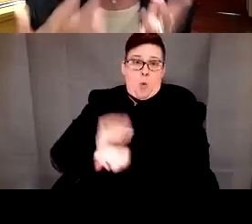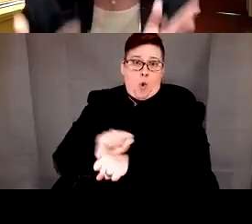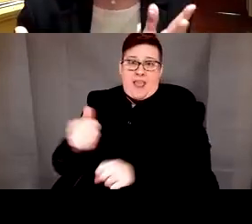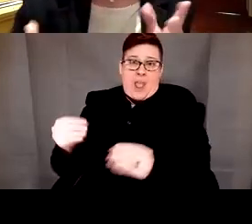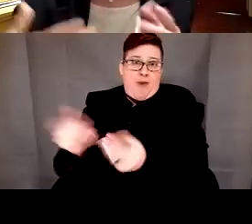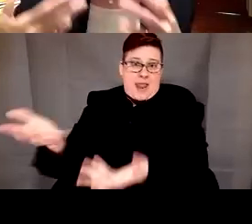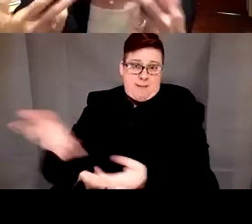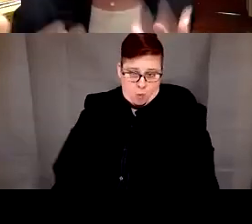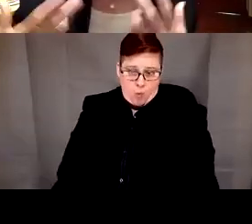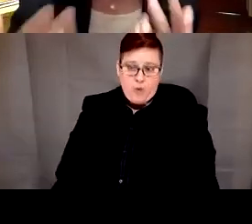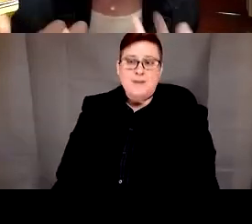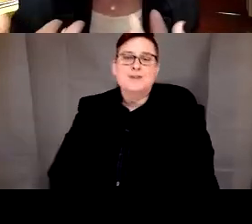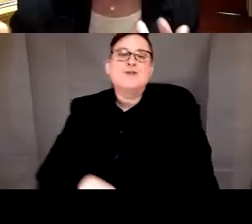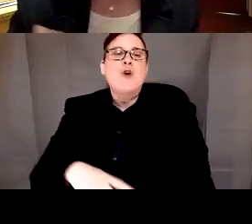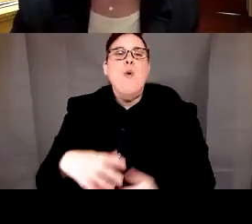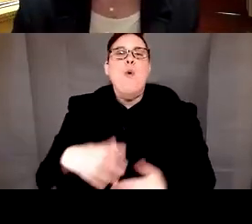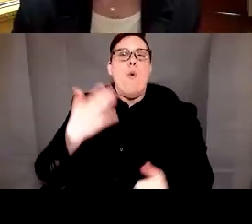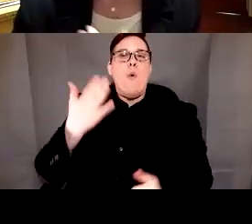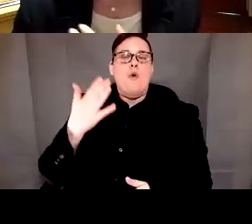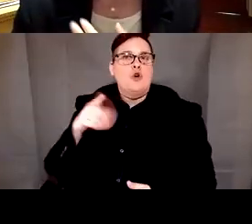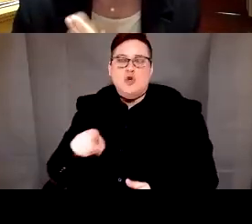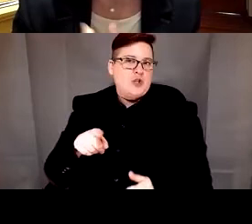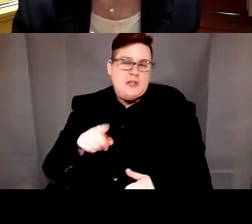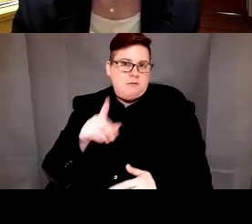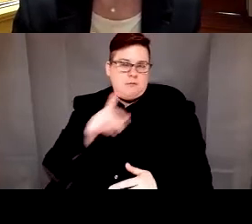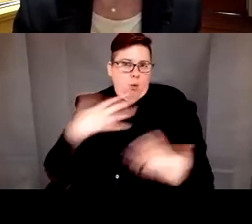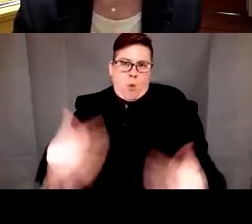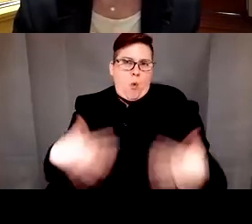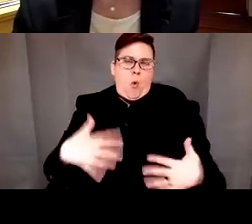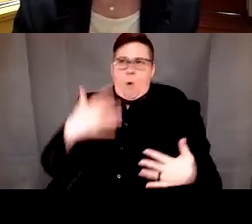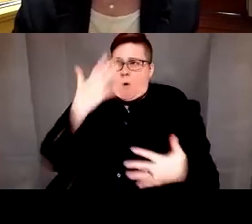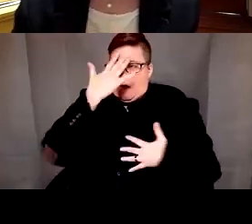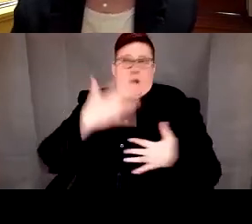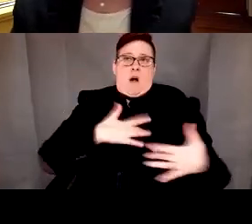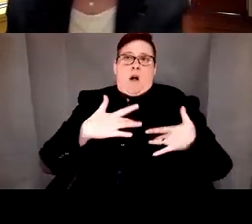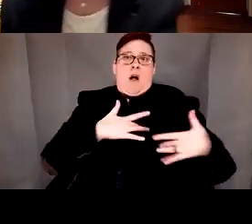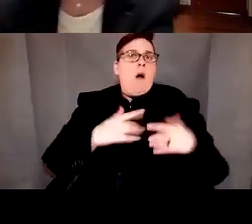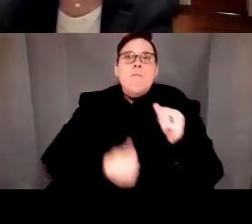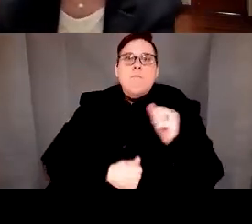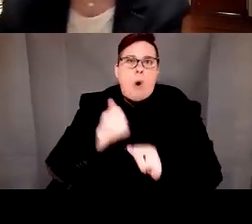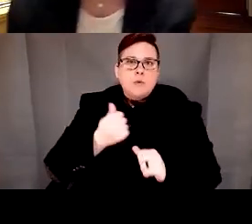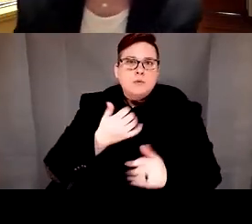And so the issue that caused her terrible psychological distress was really the retaliation.